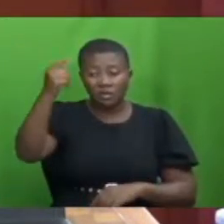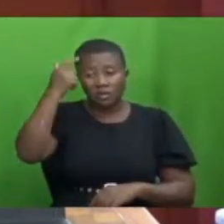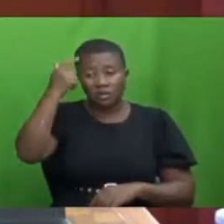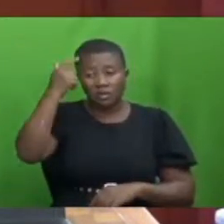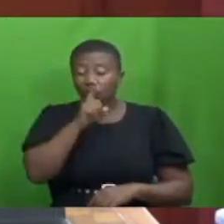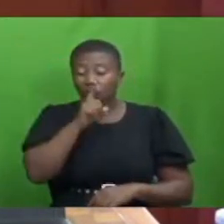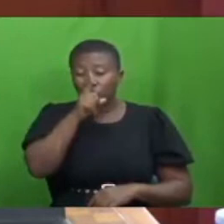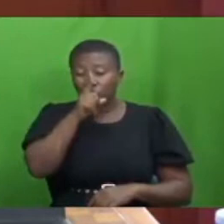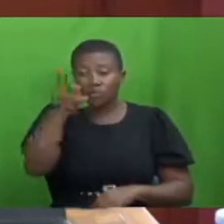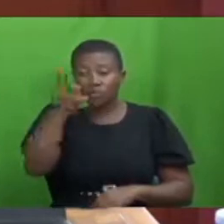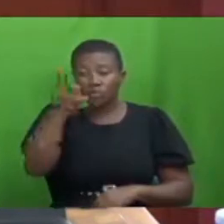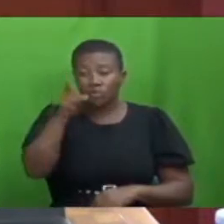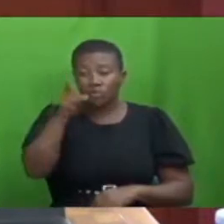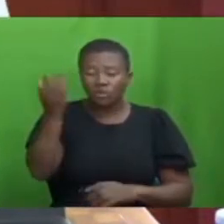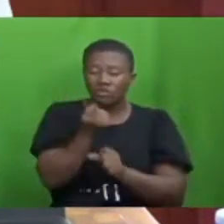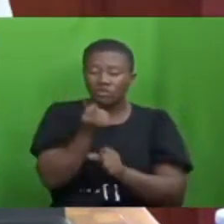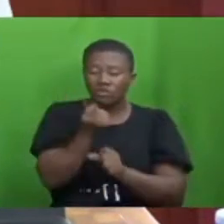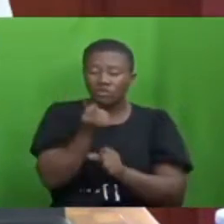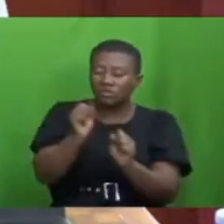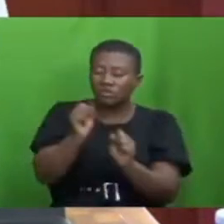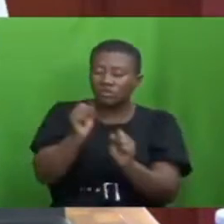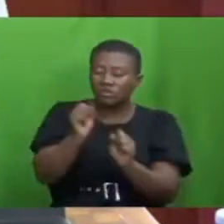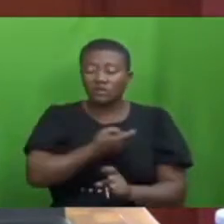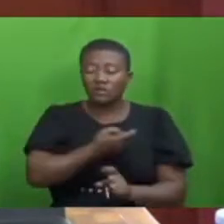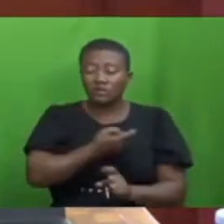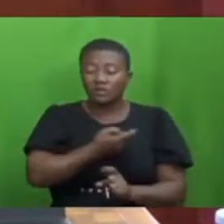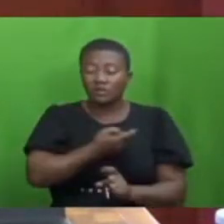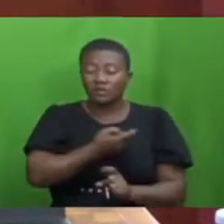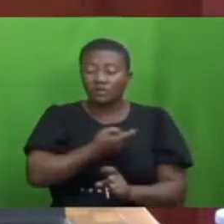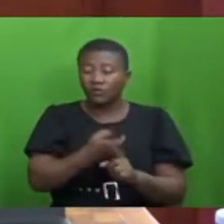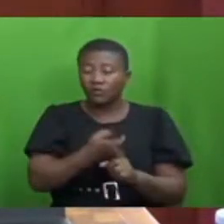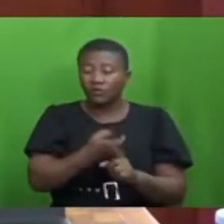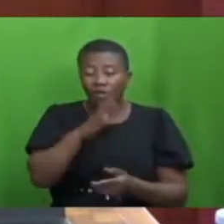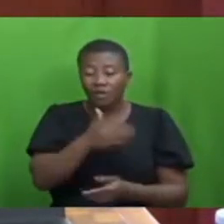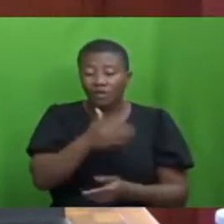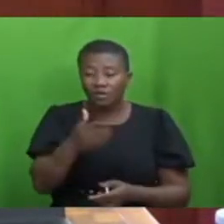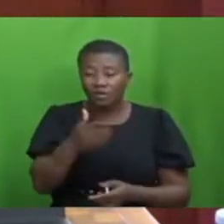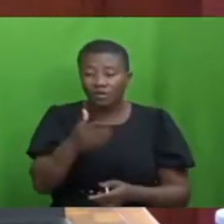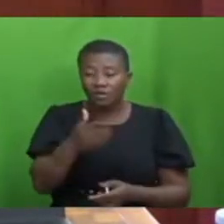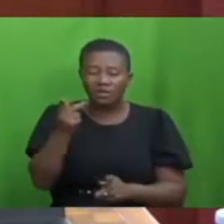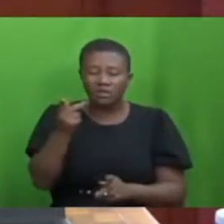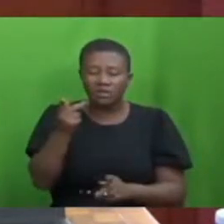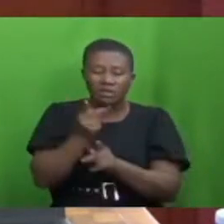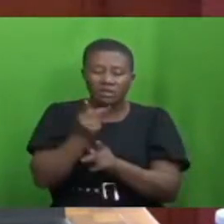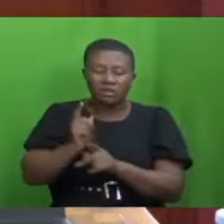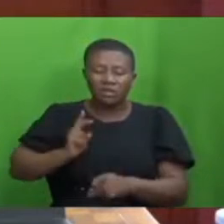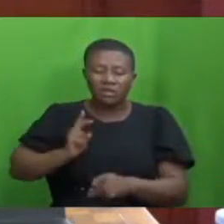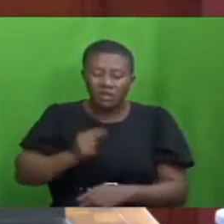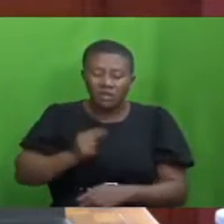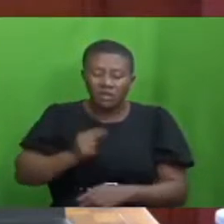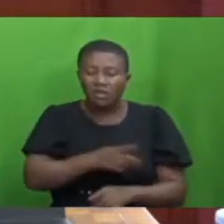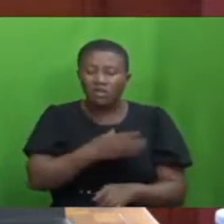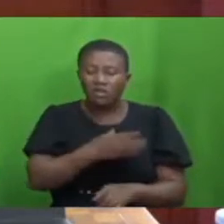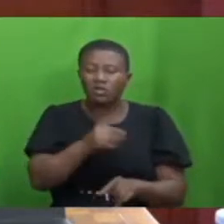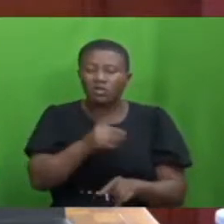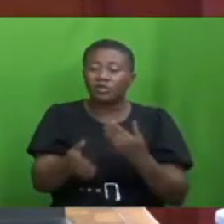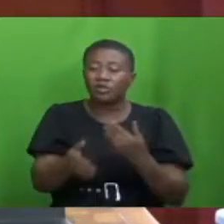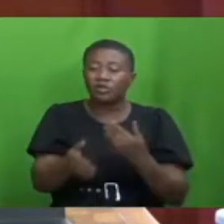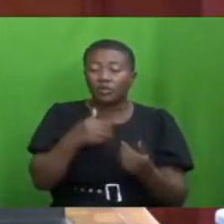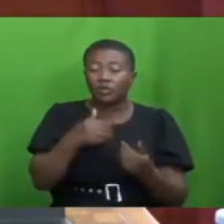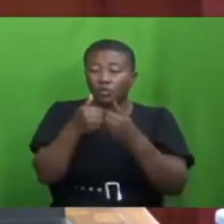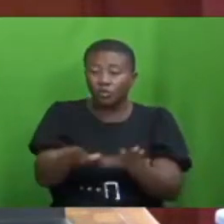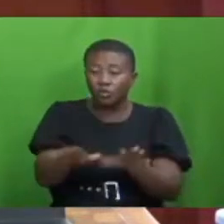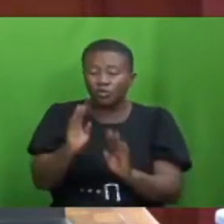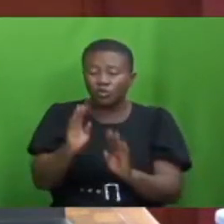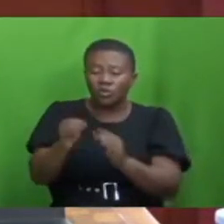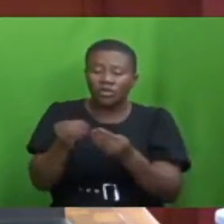us use this moment to glorify Him, for He has, Mr. Speaker, rescued us. We have seen